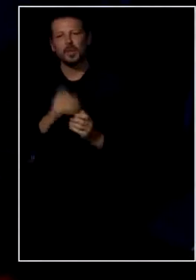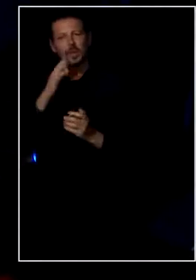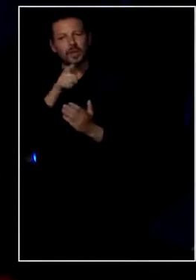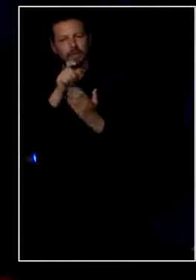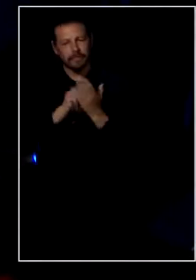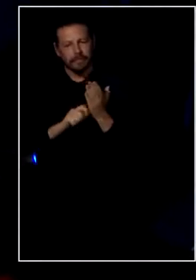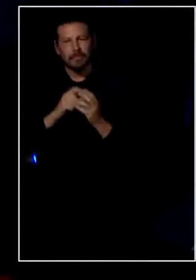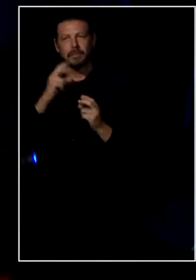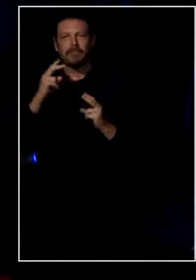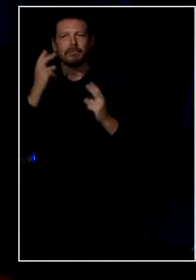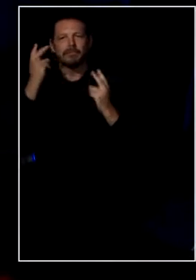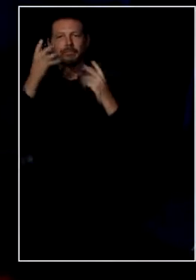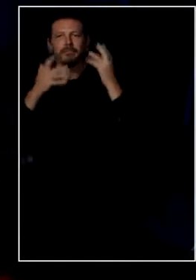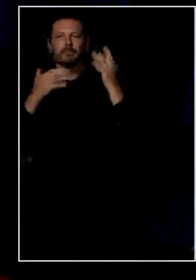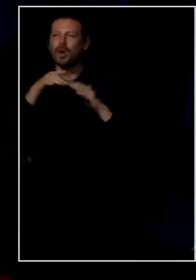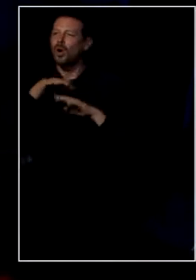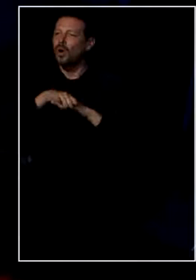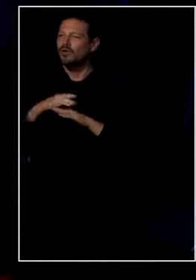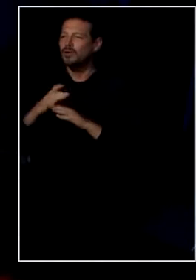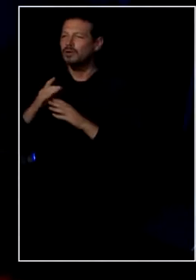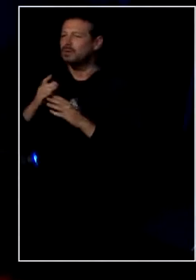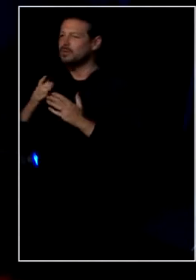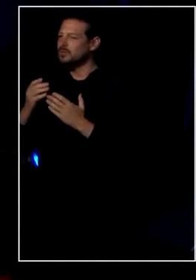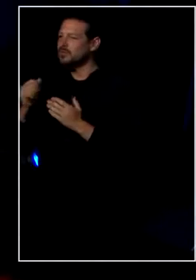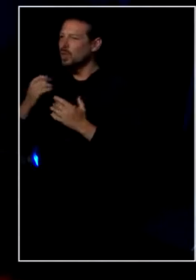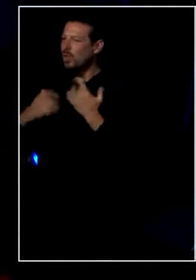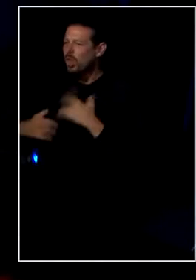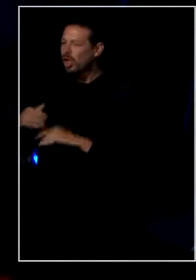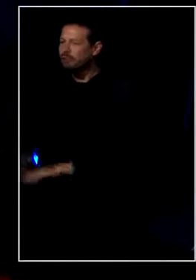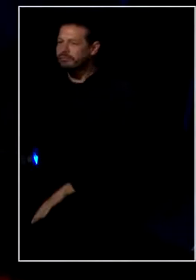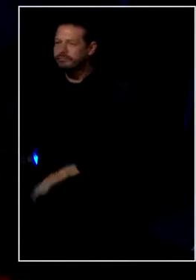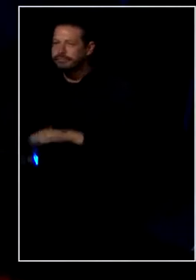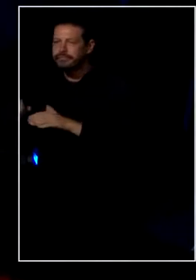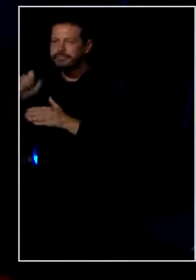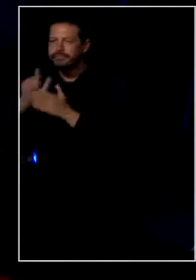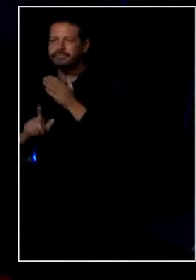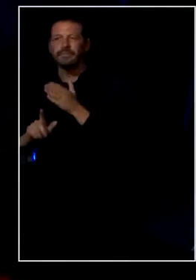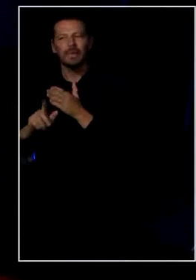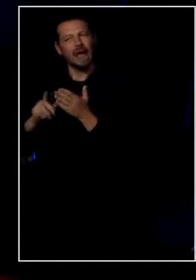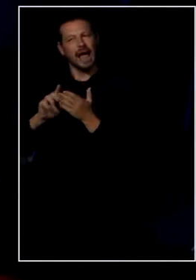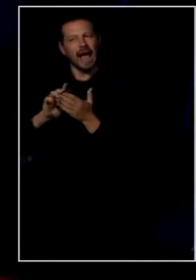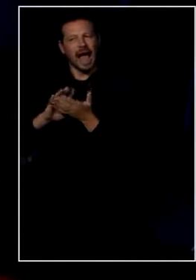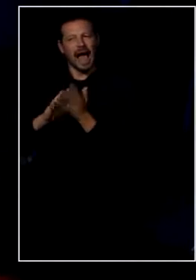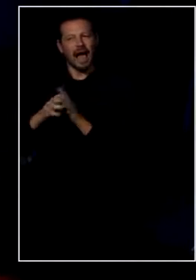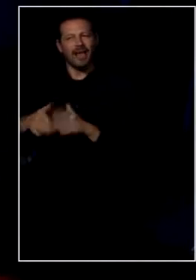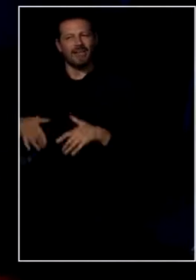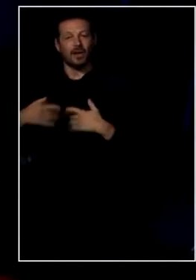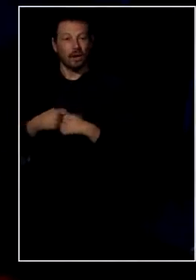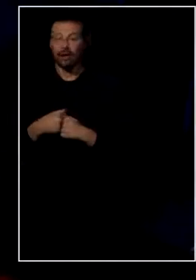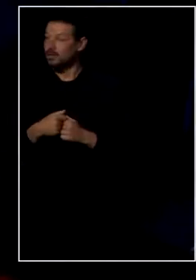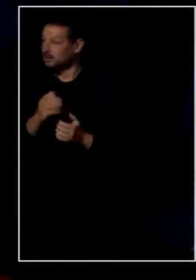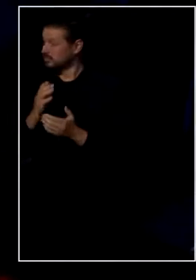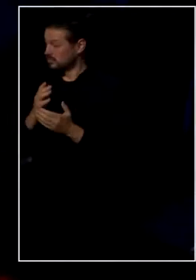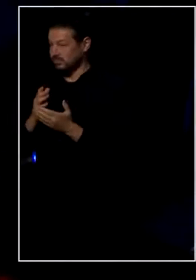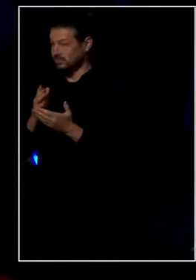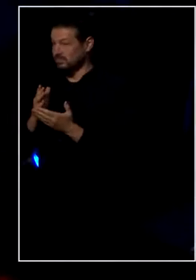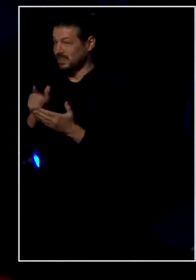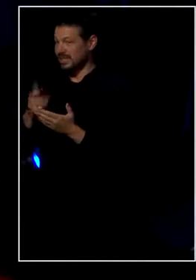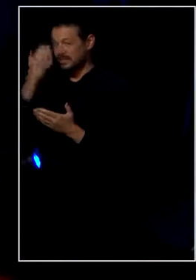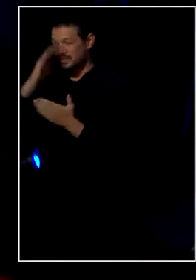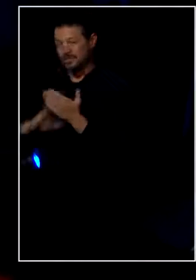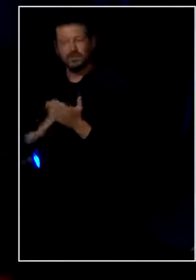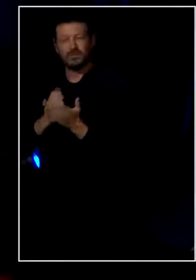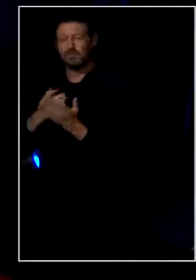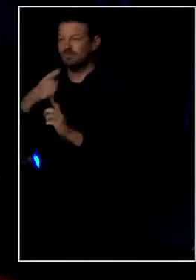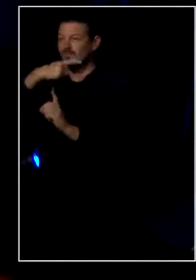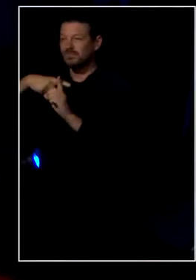this experience of disability through the perspective of age? Really good. Like, I don't think I could have written it